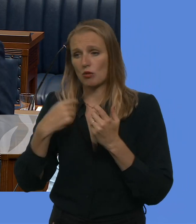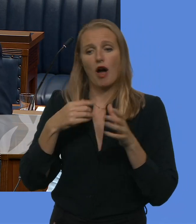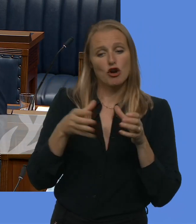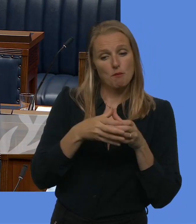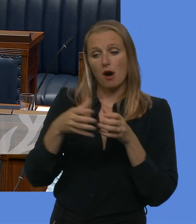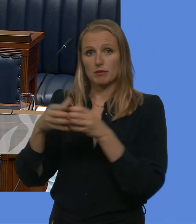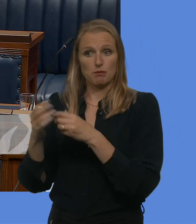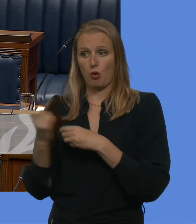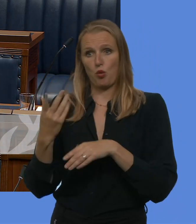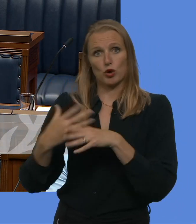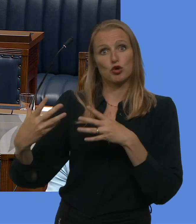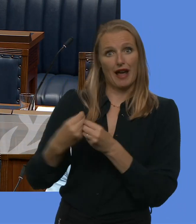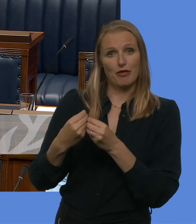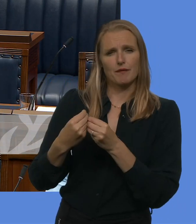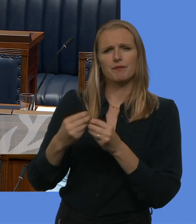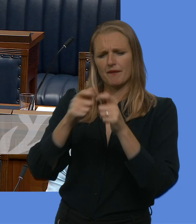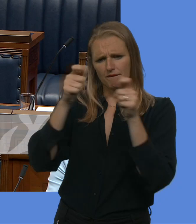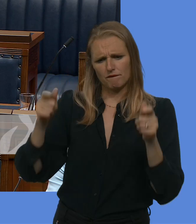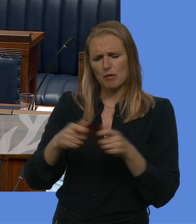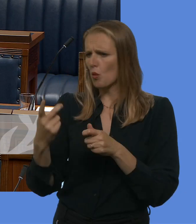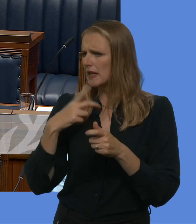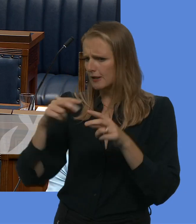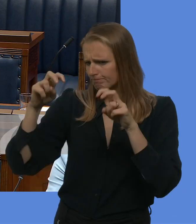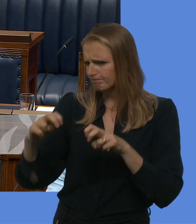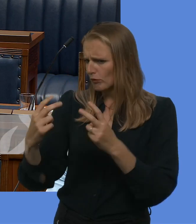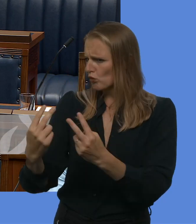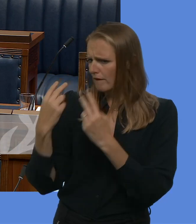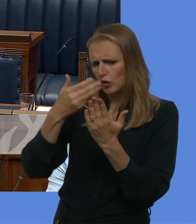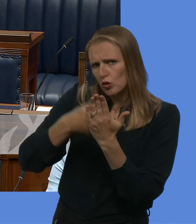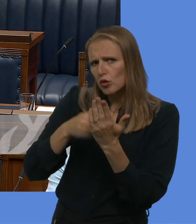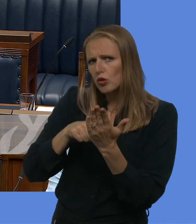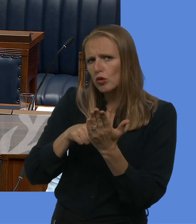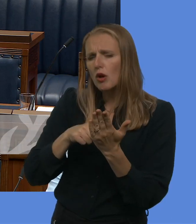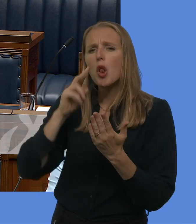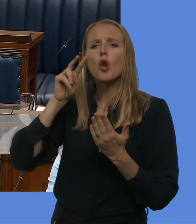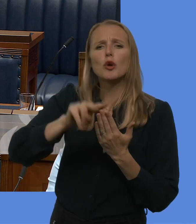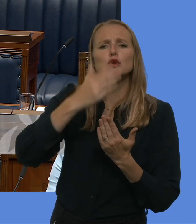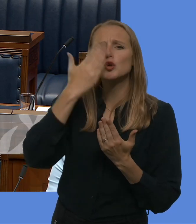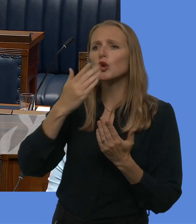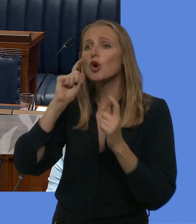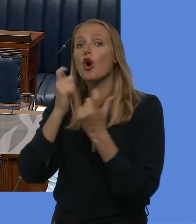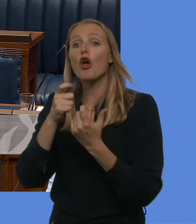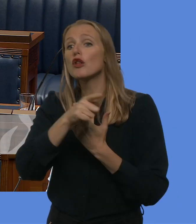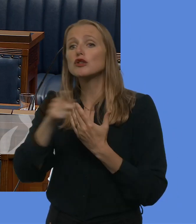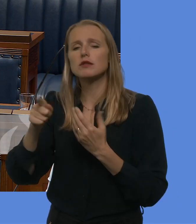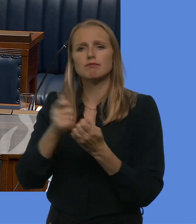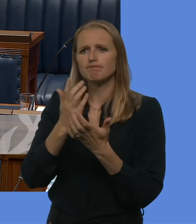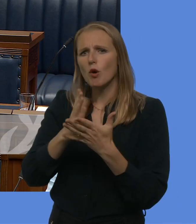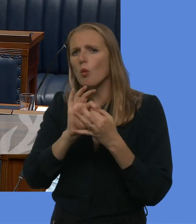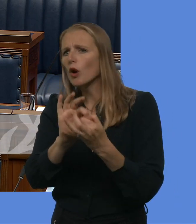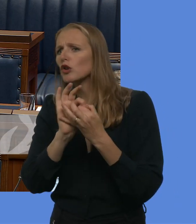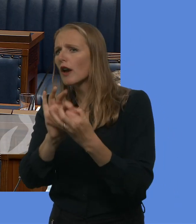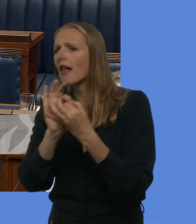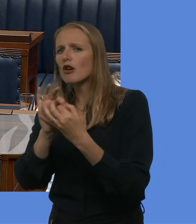going to review that framework to make sure that when it comes to our schools and our colleges, that we are effectively collaborating